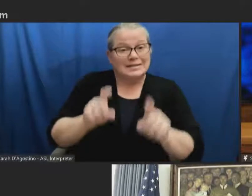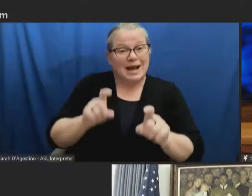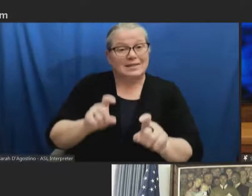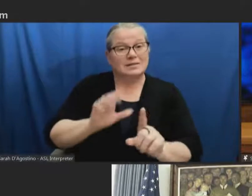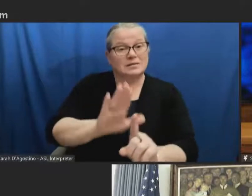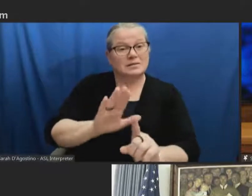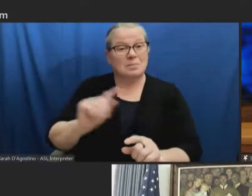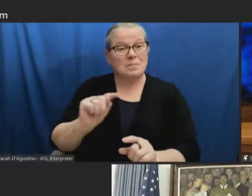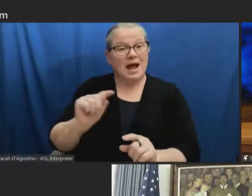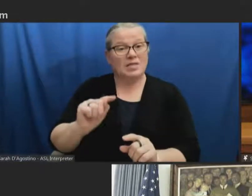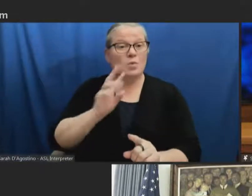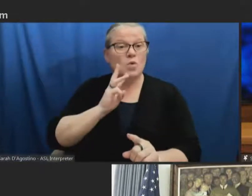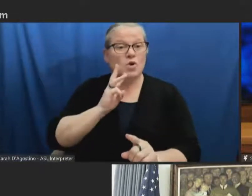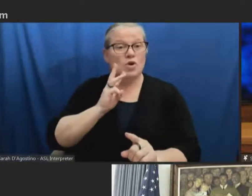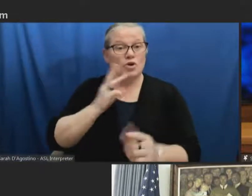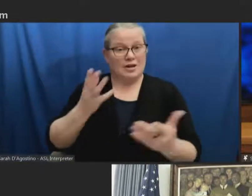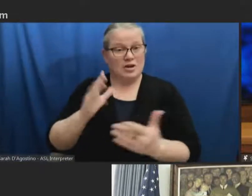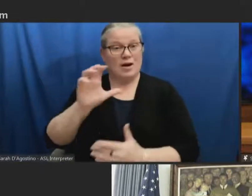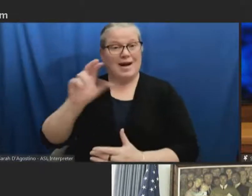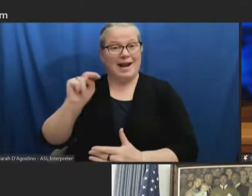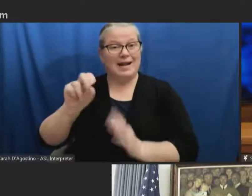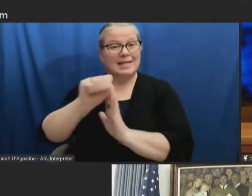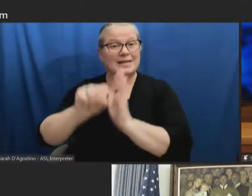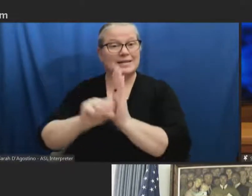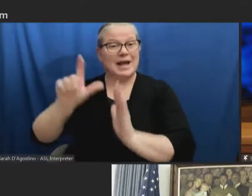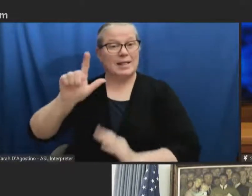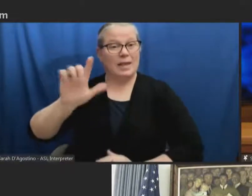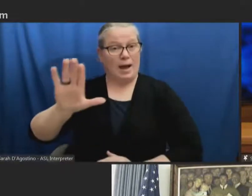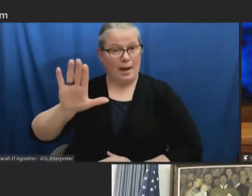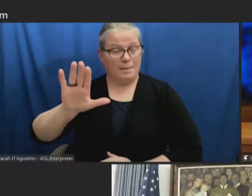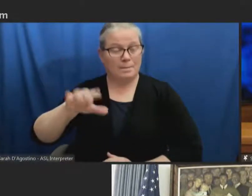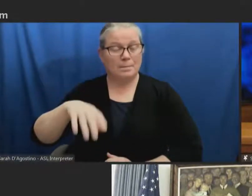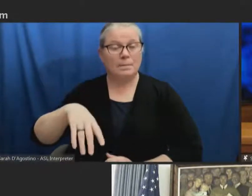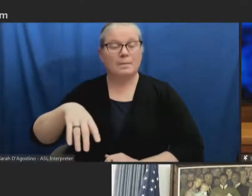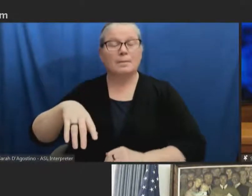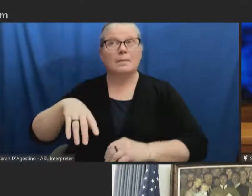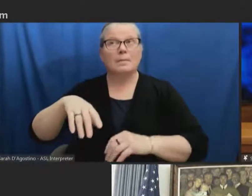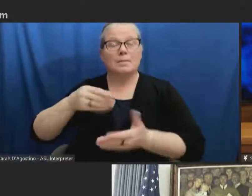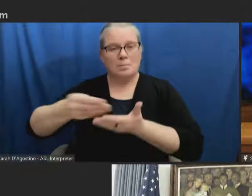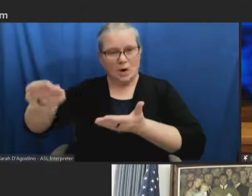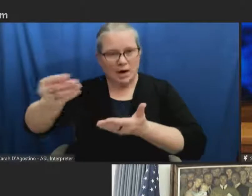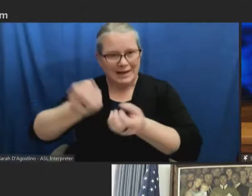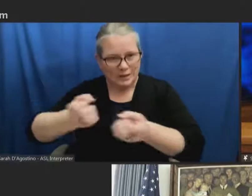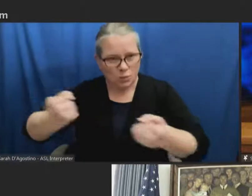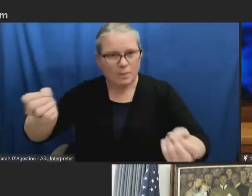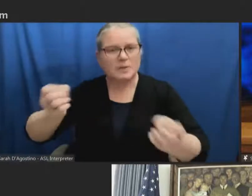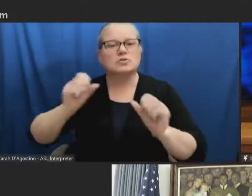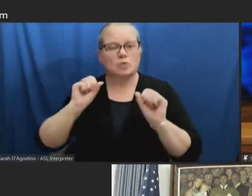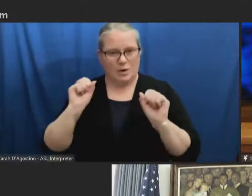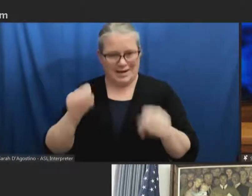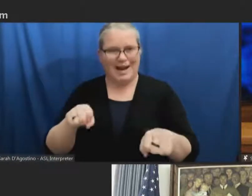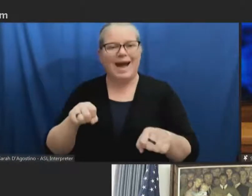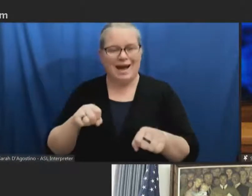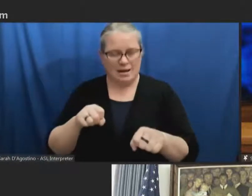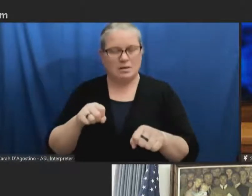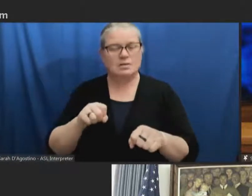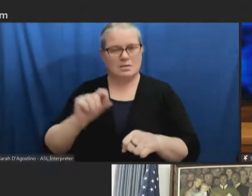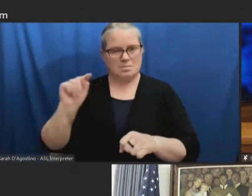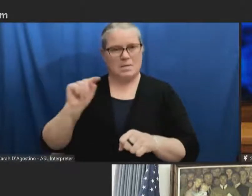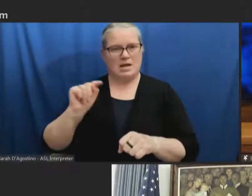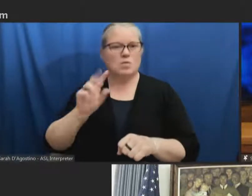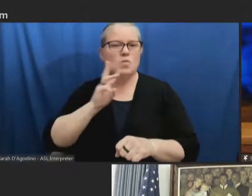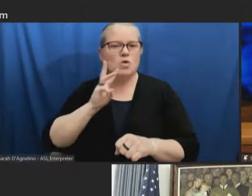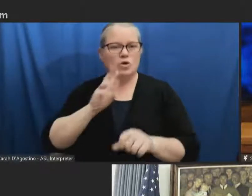state lab in Connecticut also is purchasing equipment so that we can do wastewater testing for a number